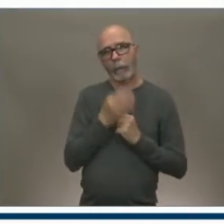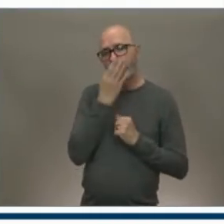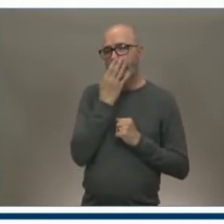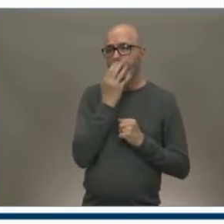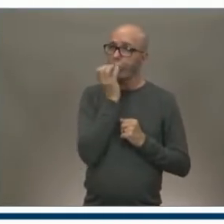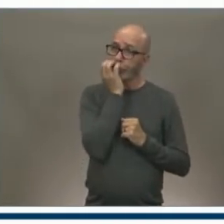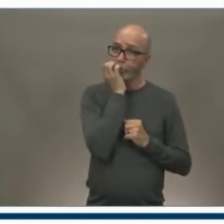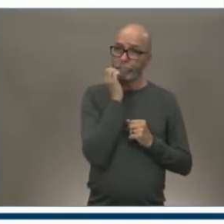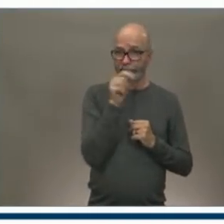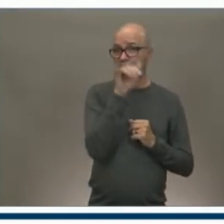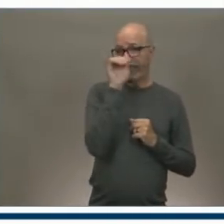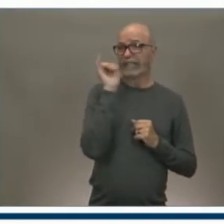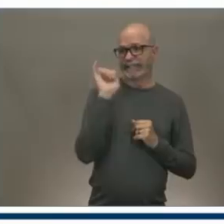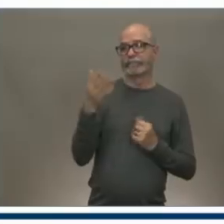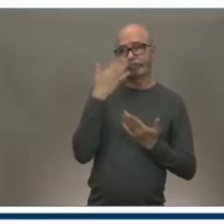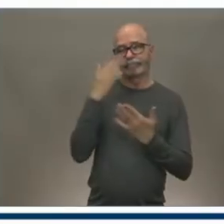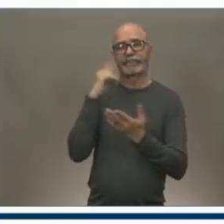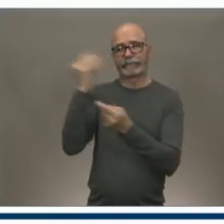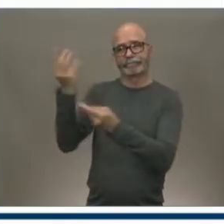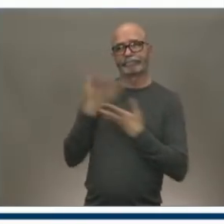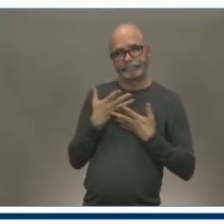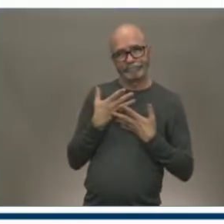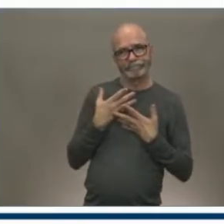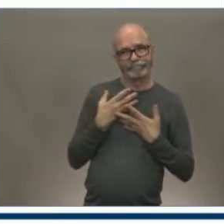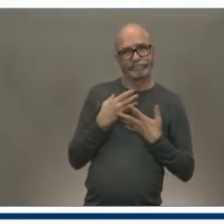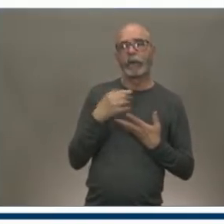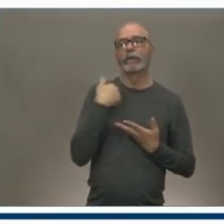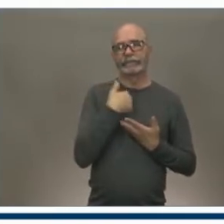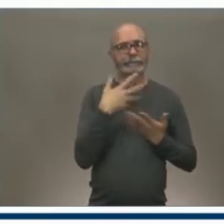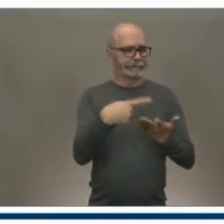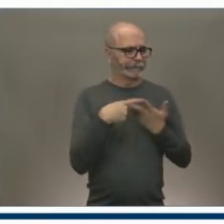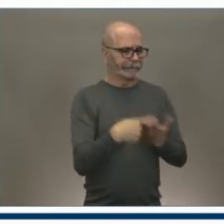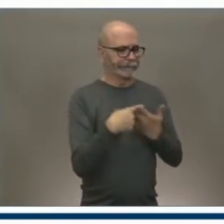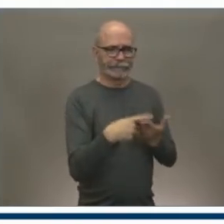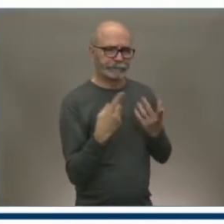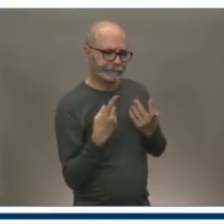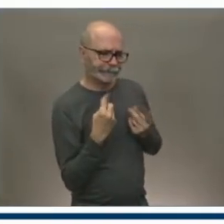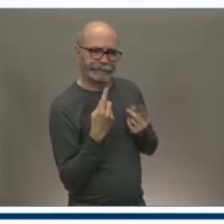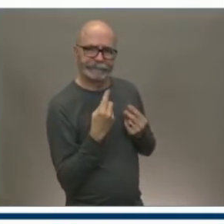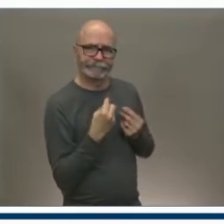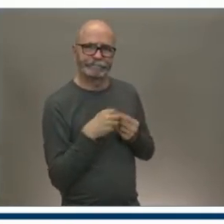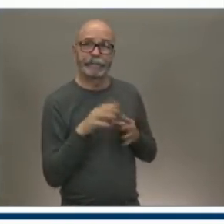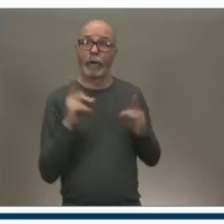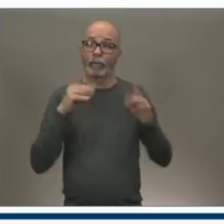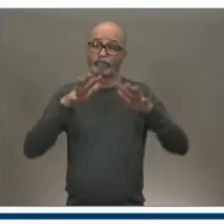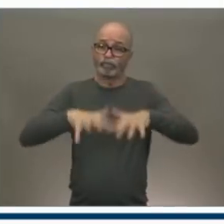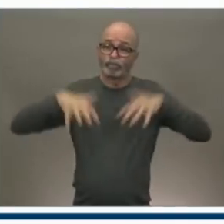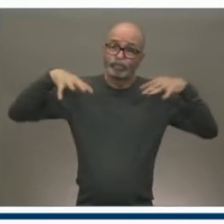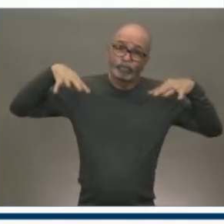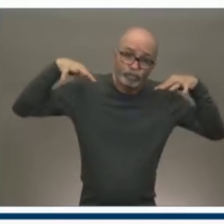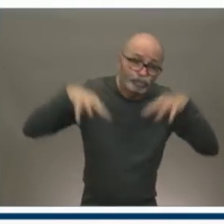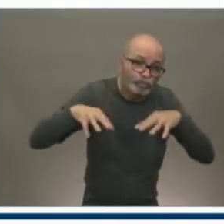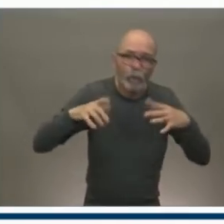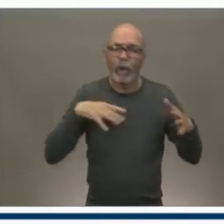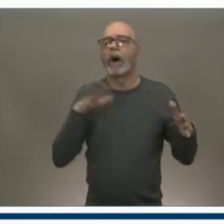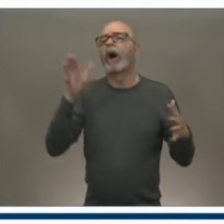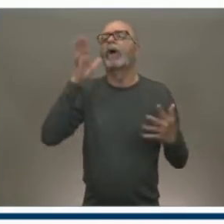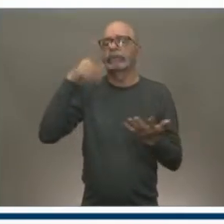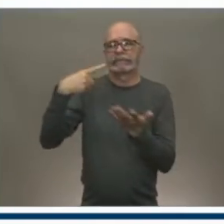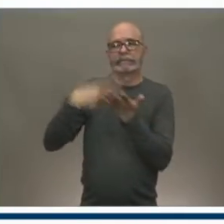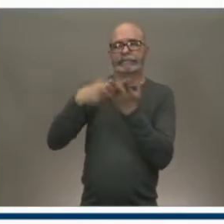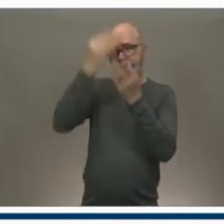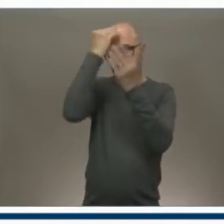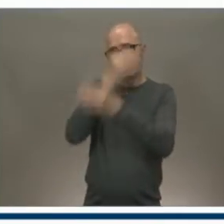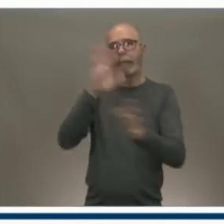of the conversations that we're looking at in terms of gatherings in general, and we'll be having decisions and announcing those on